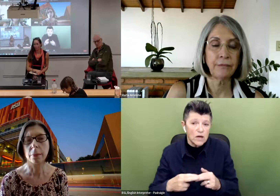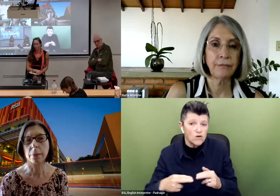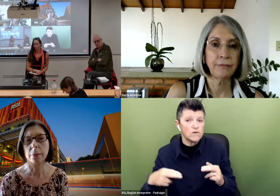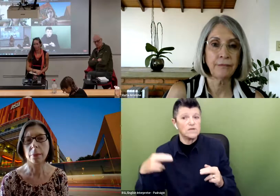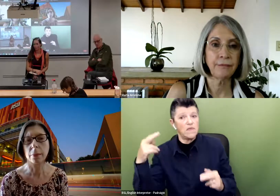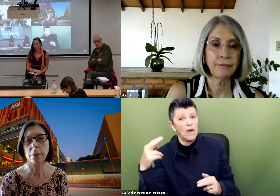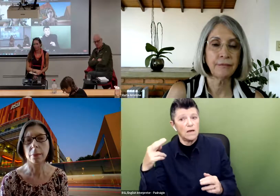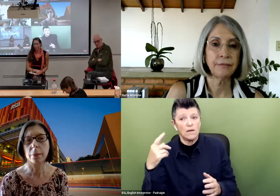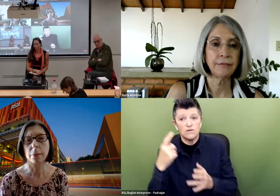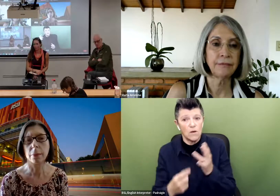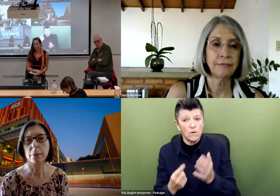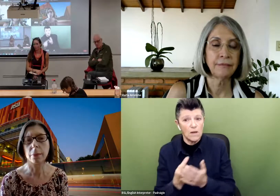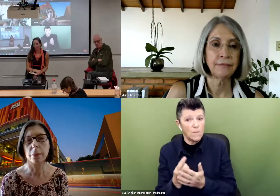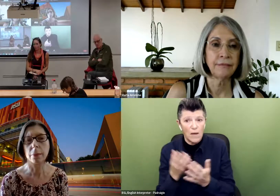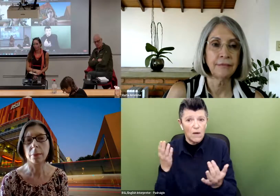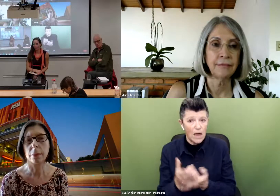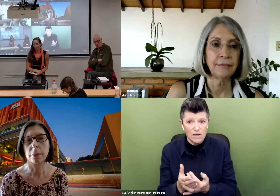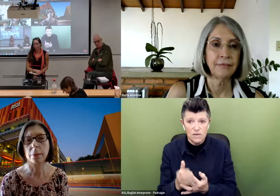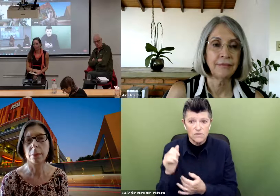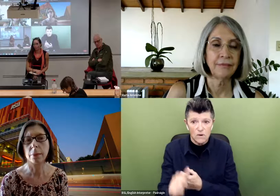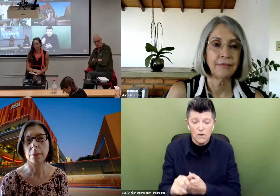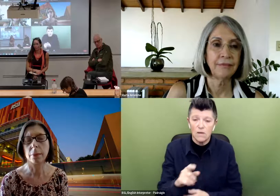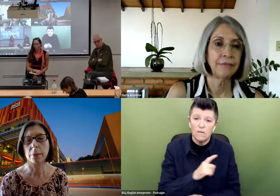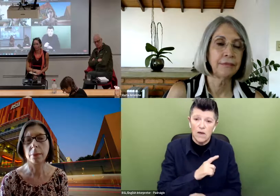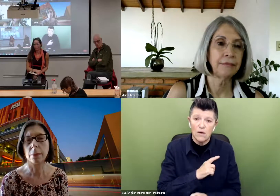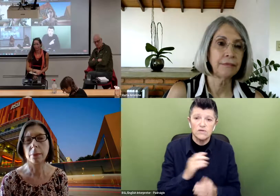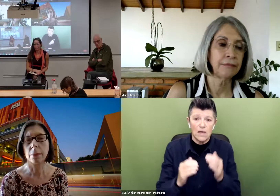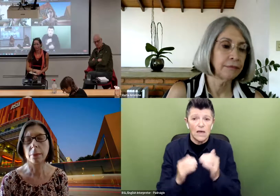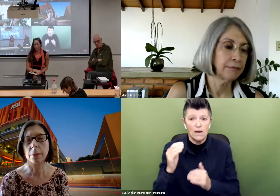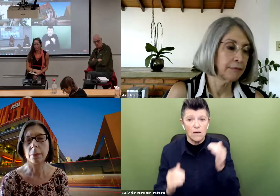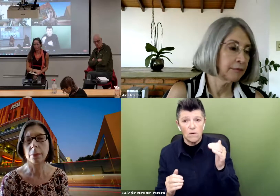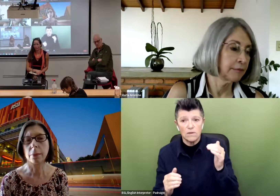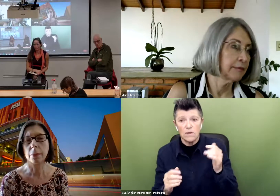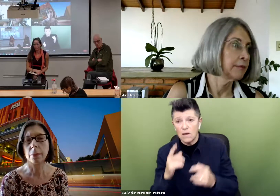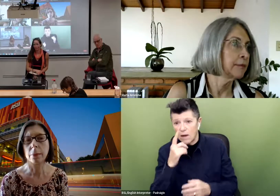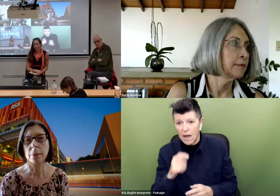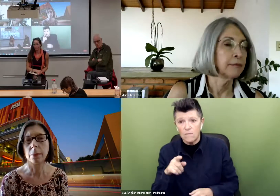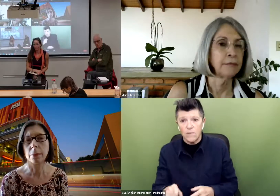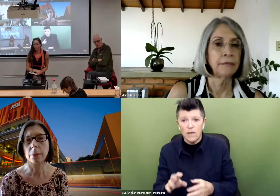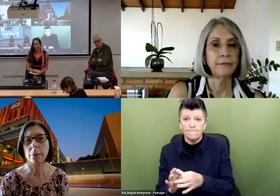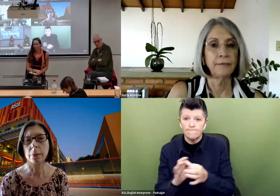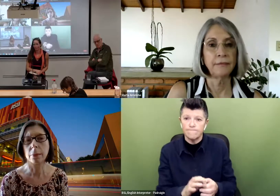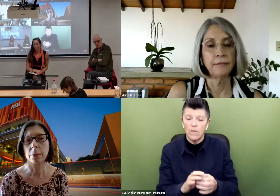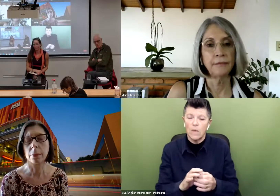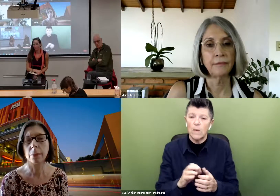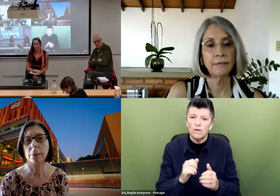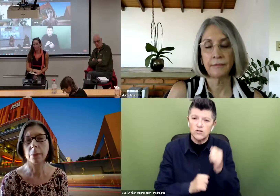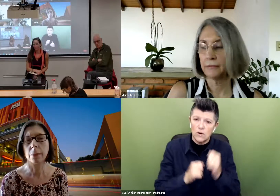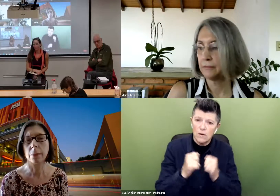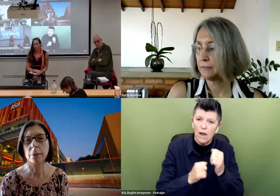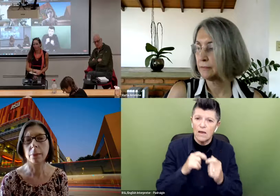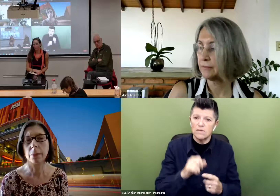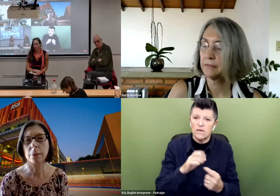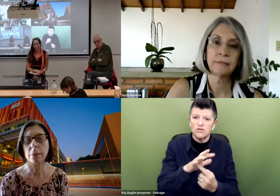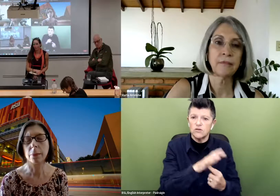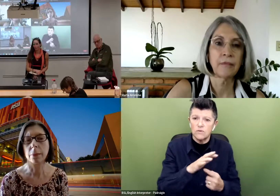about access, right? Like because inequalities can be held up by structural like institutes of patriarchy. So